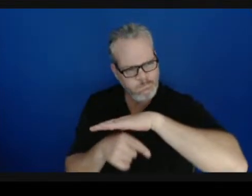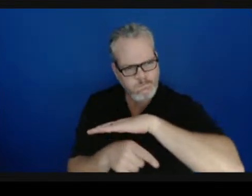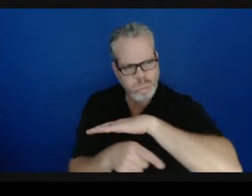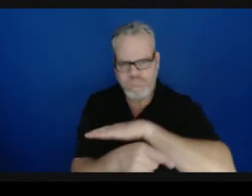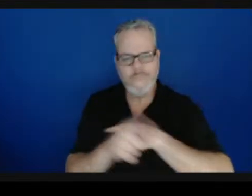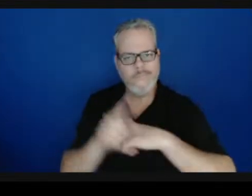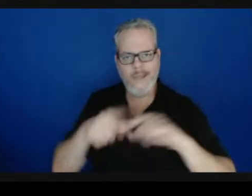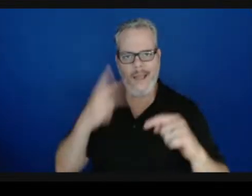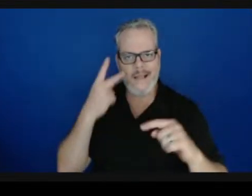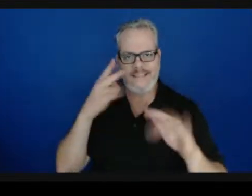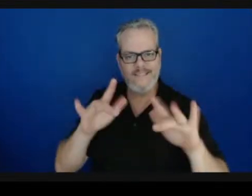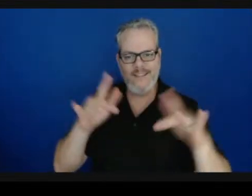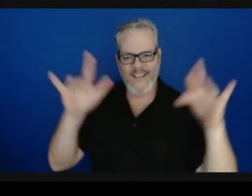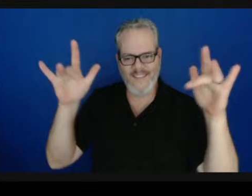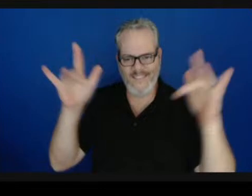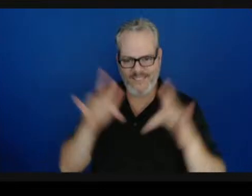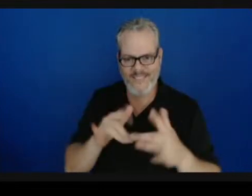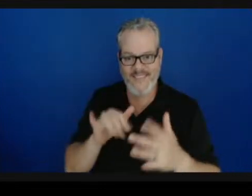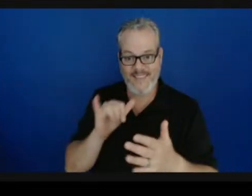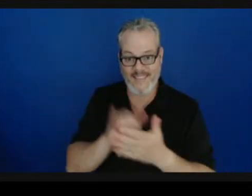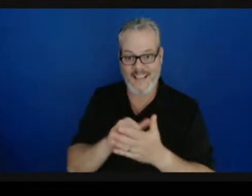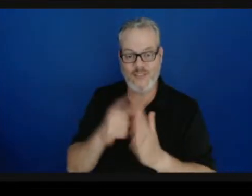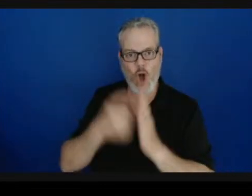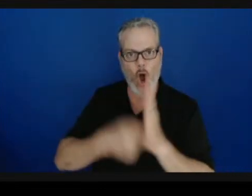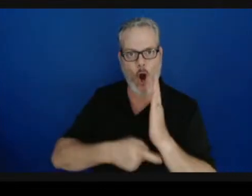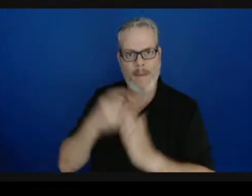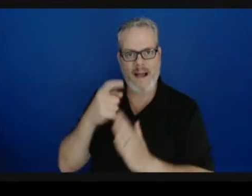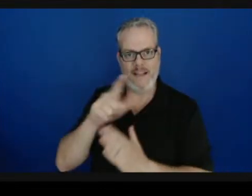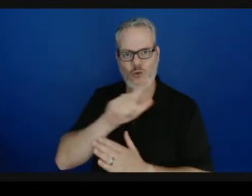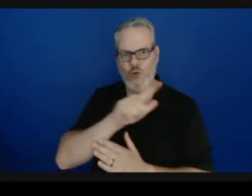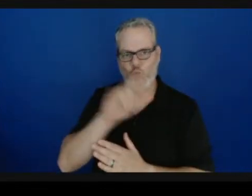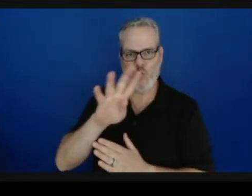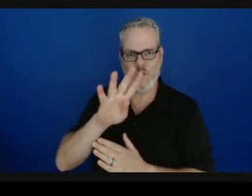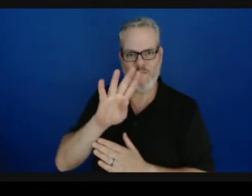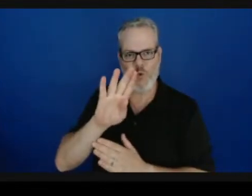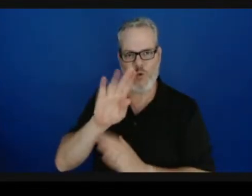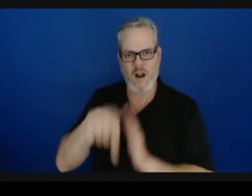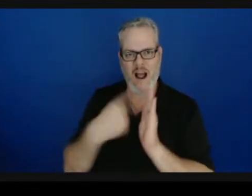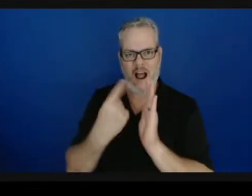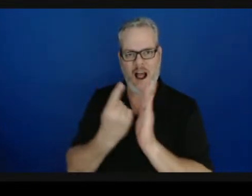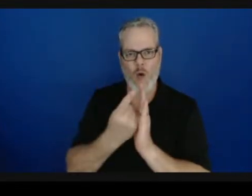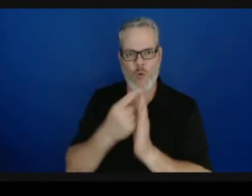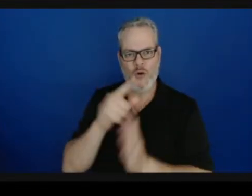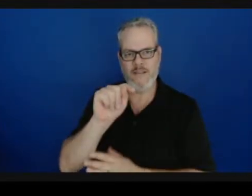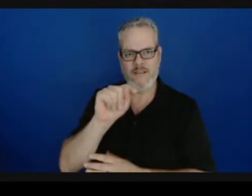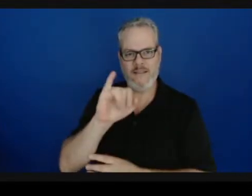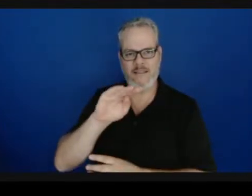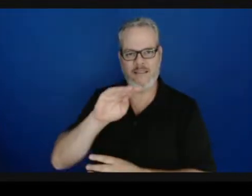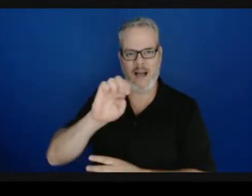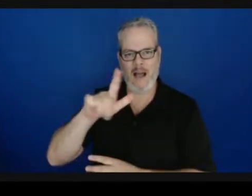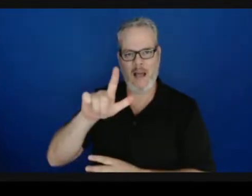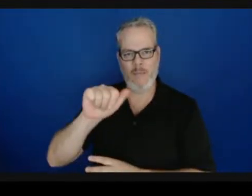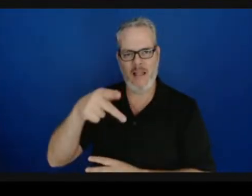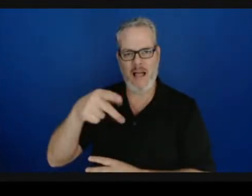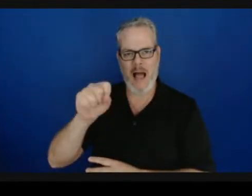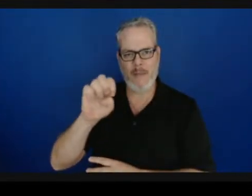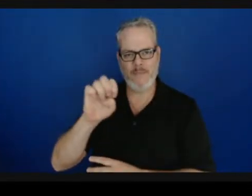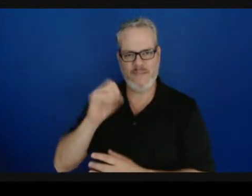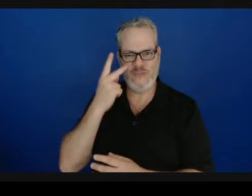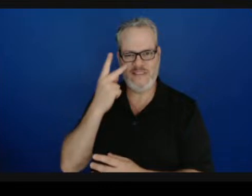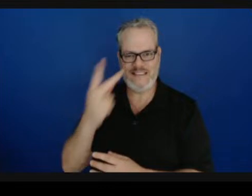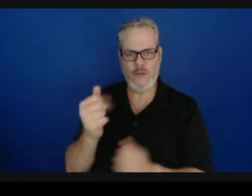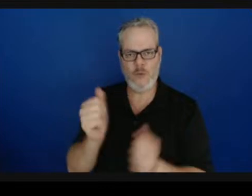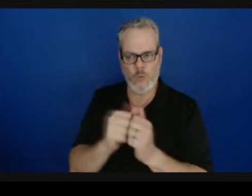We do have this automatic 24-hour time lapse that USGS has put out, but we can give you guys a